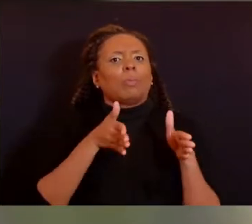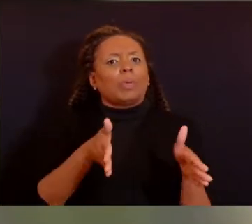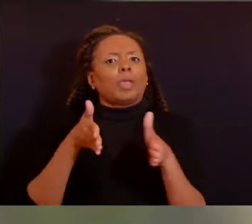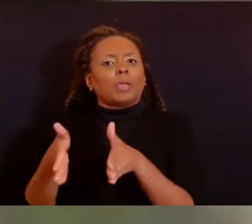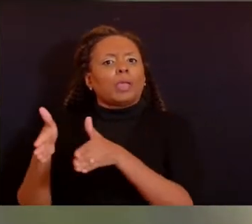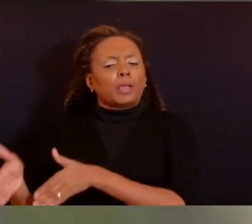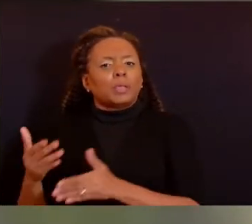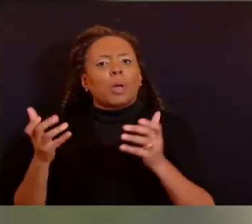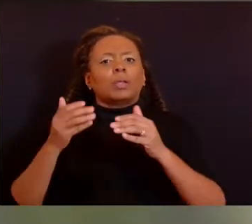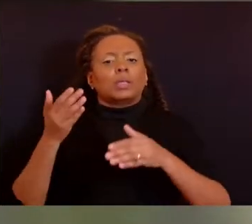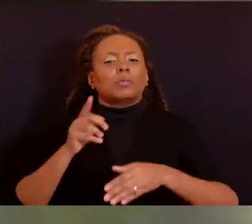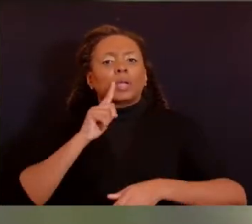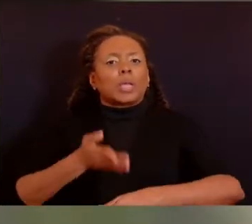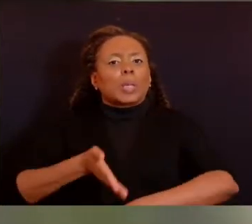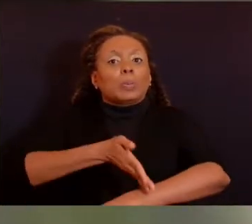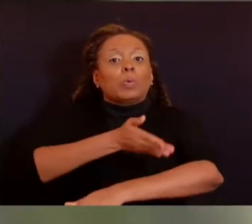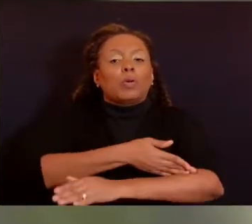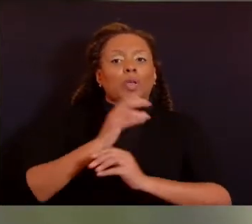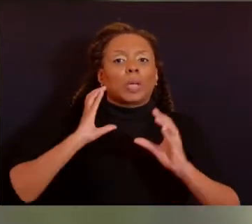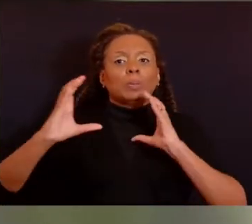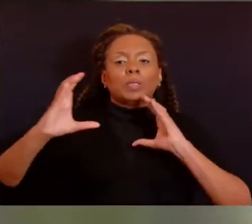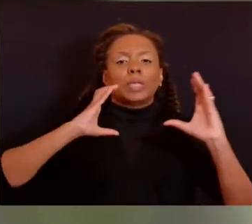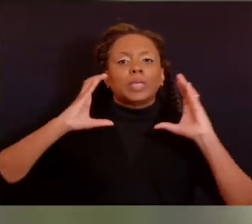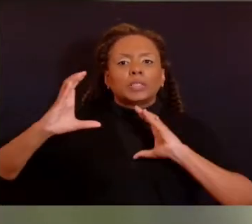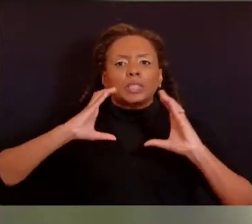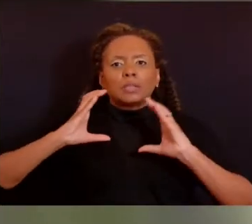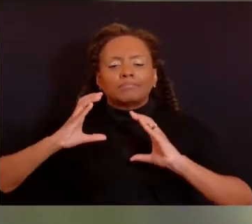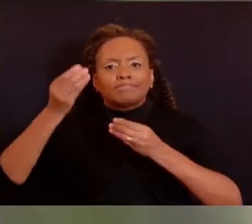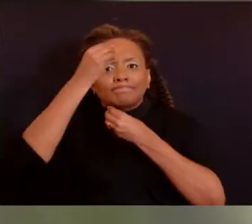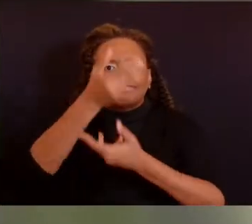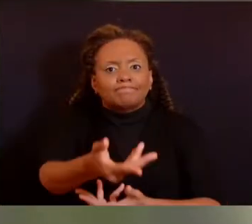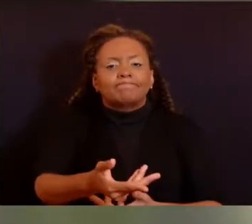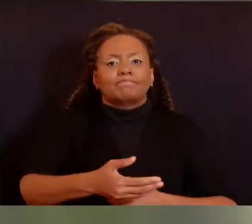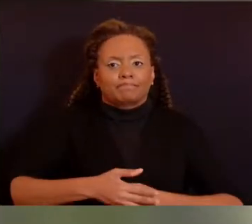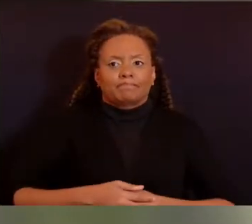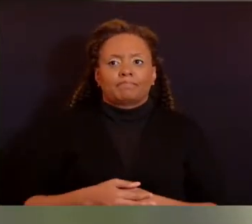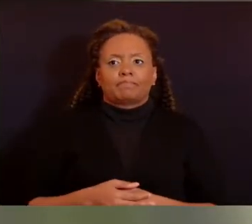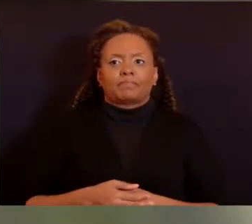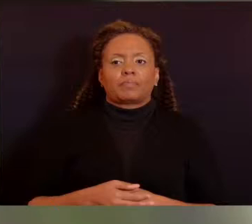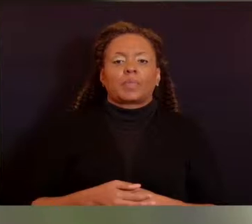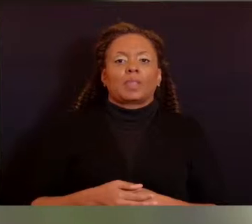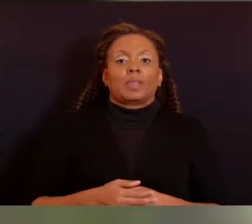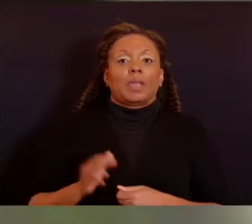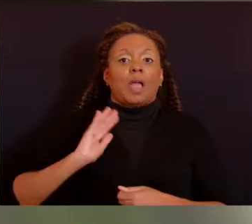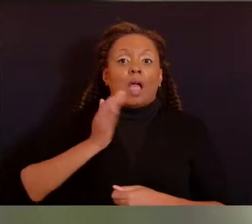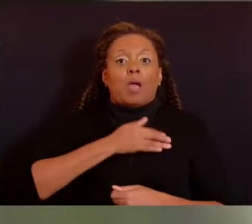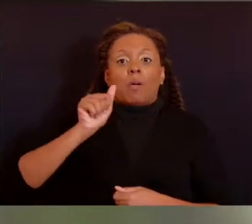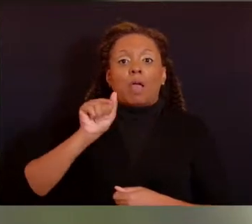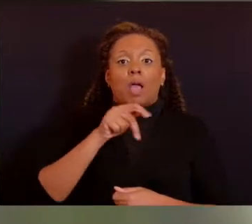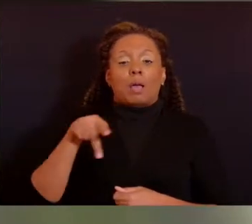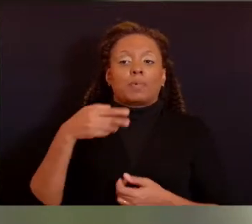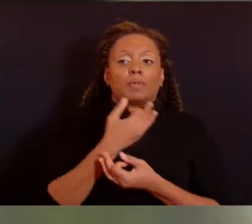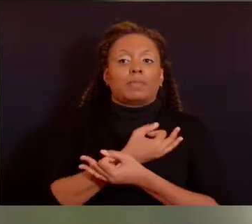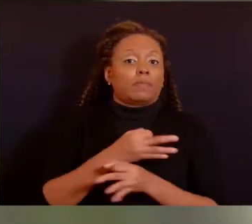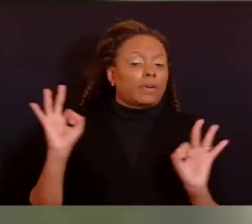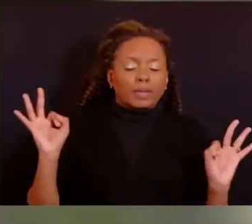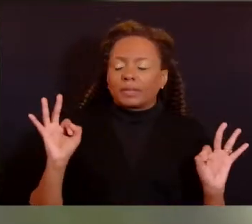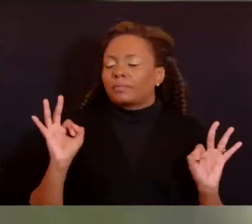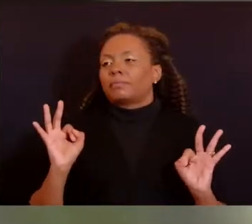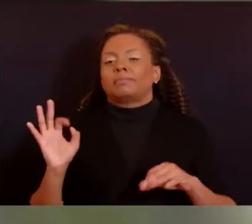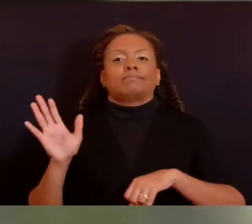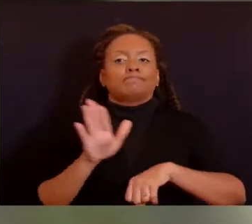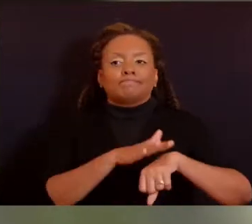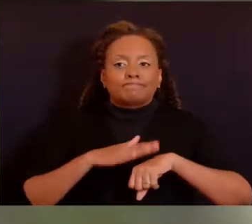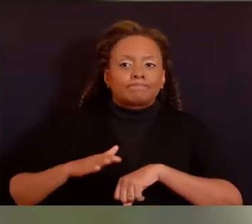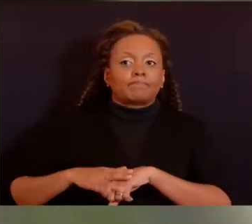this communication so that more and more public can be aware of it. The app, like I said, that's freely available from our website. You can download it. It alerts you. It talks to you.